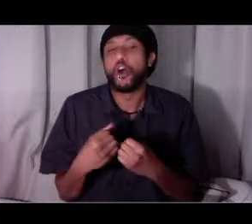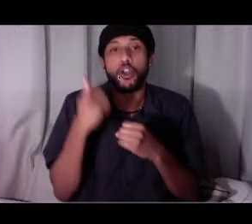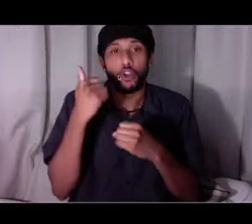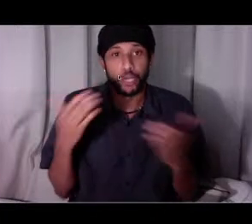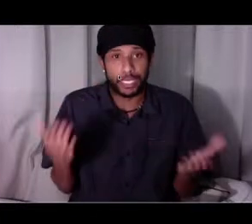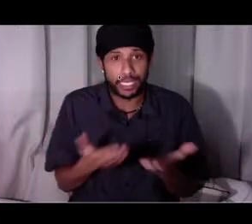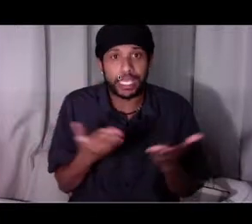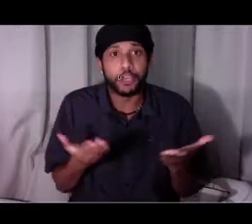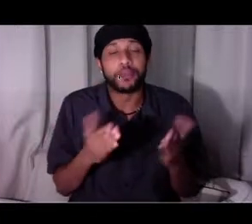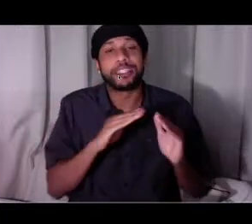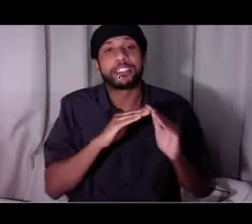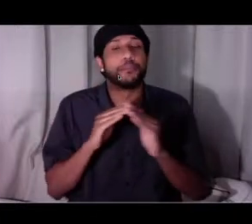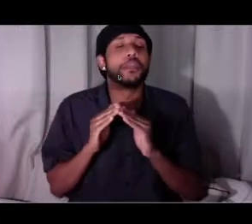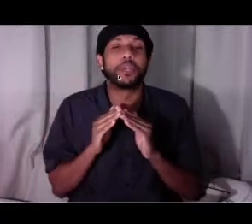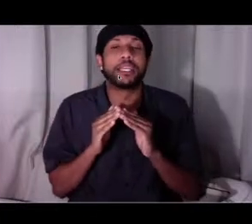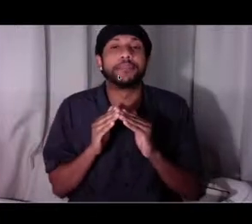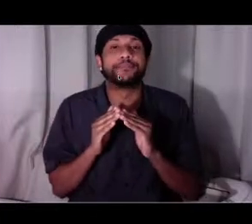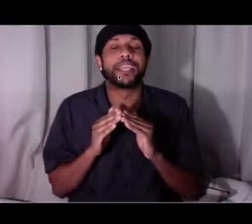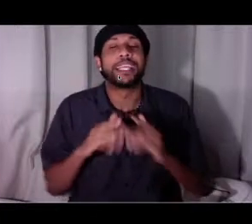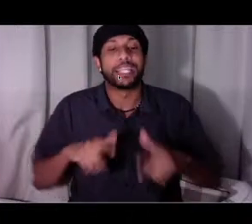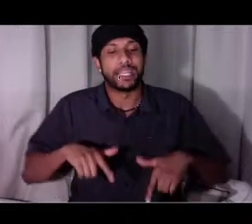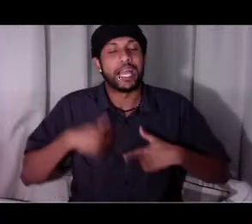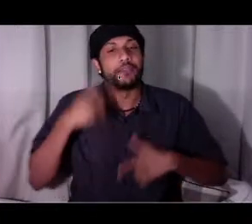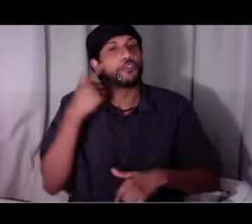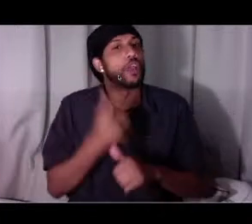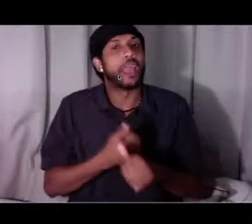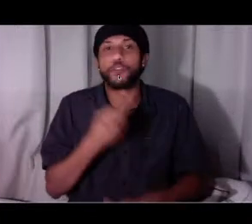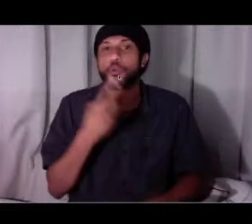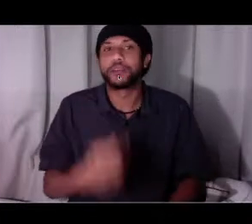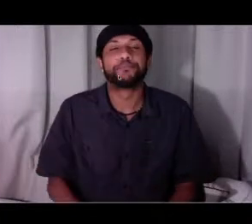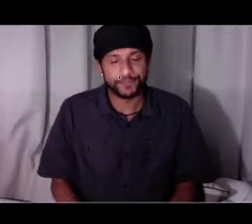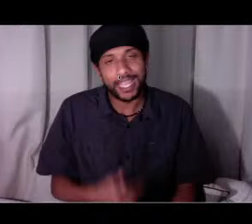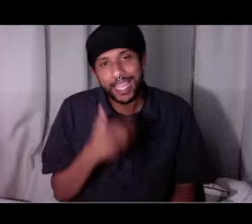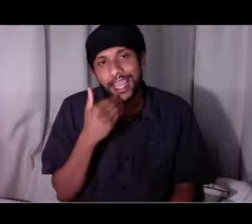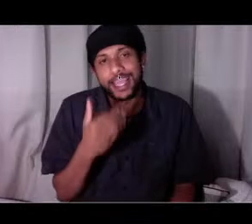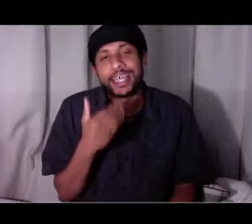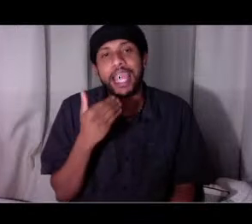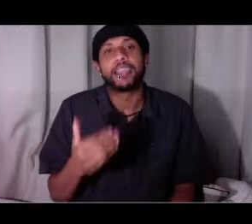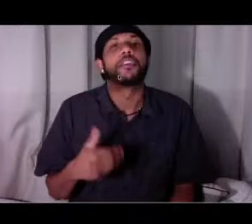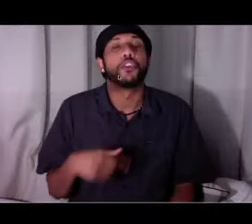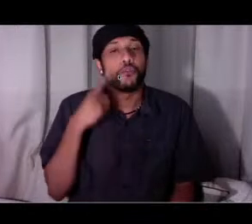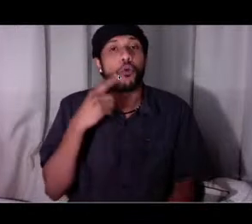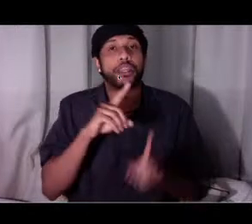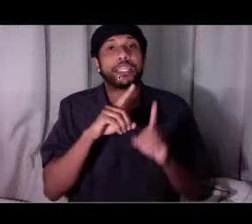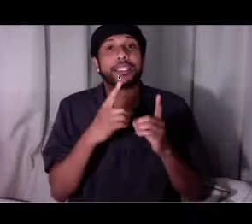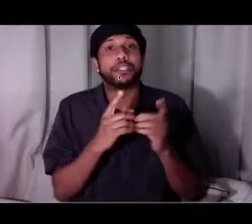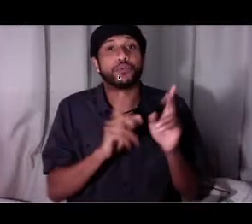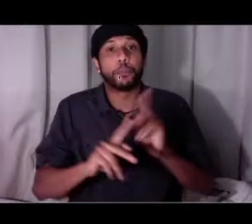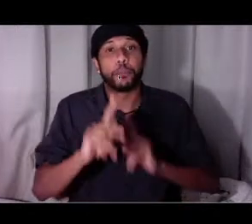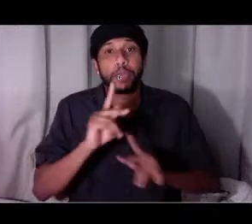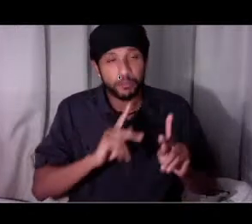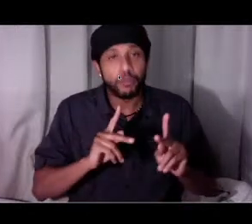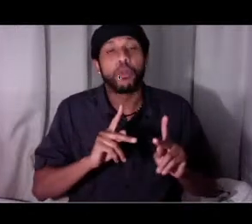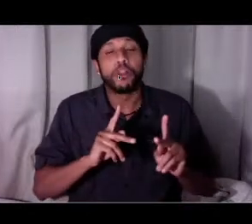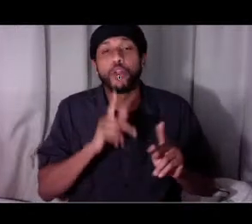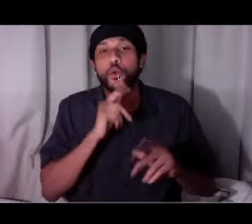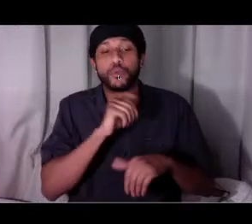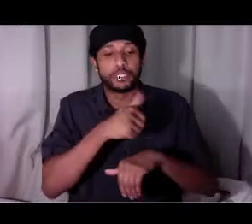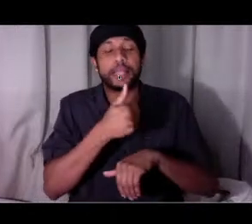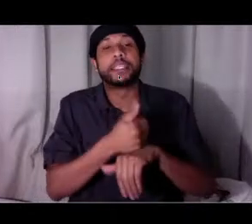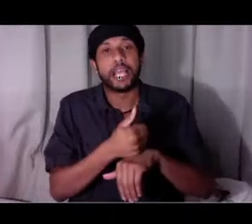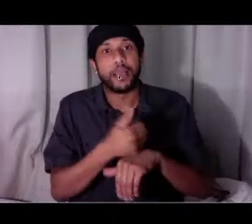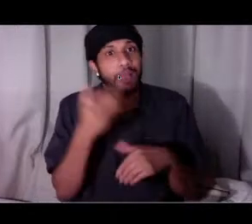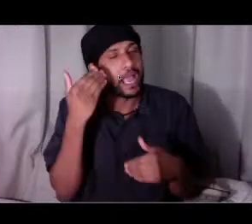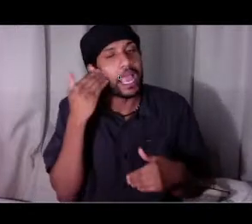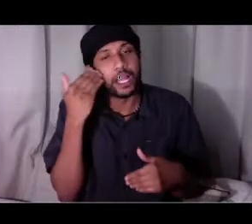and enriches our lives the lives of everyone so thank you for the district people who put this all together I know it's a